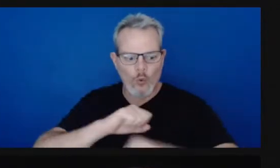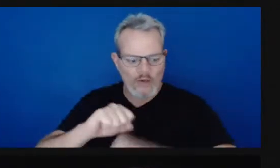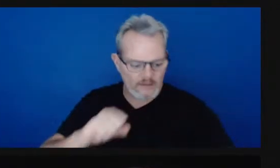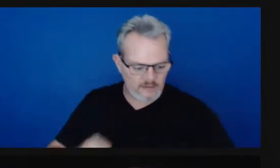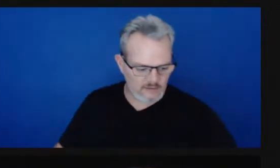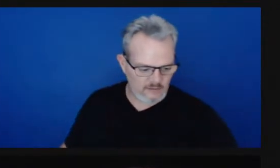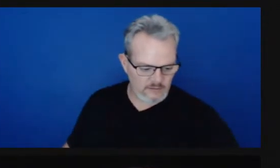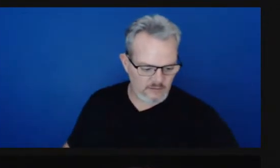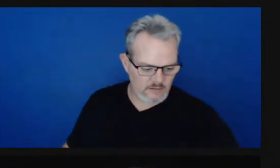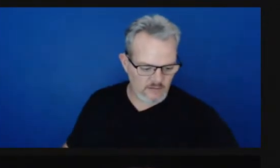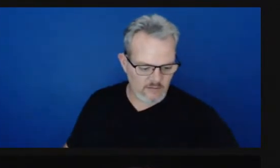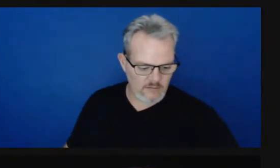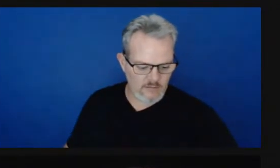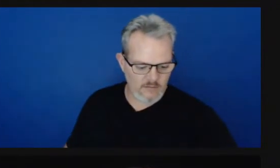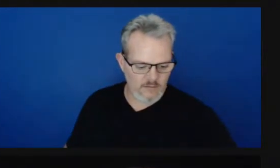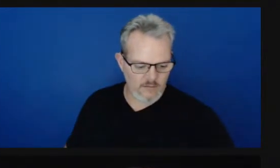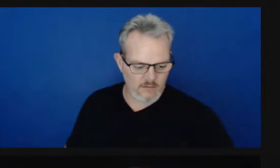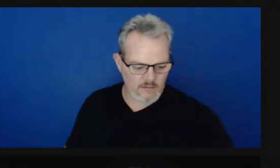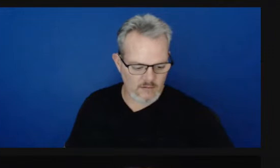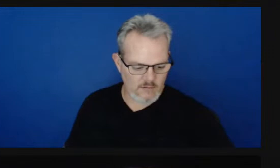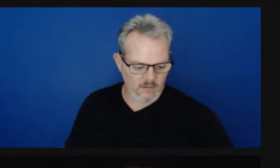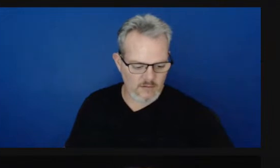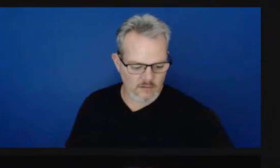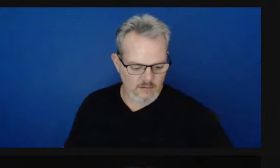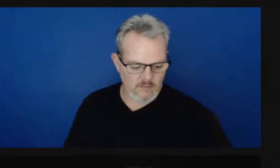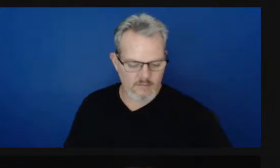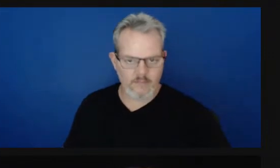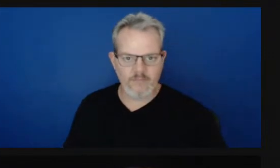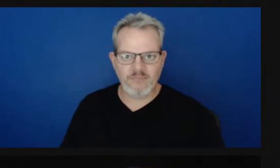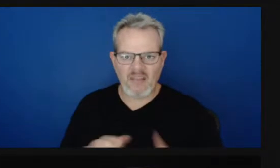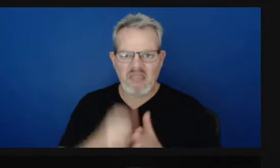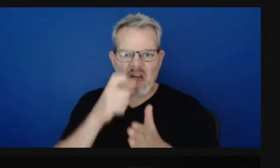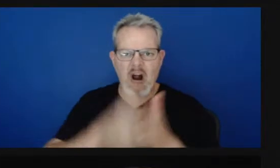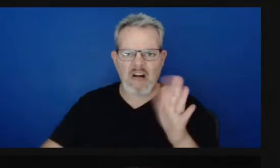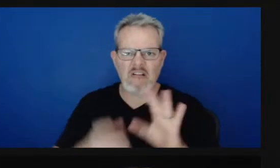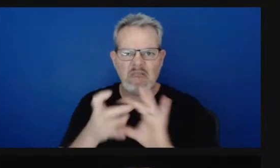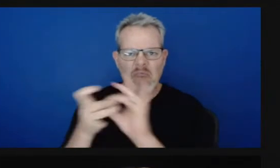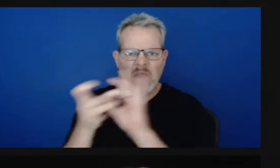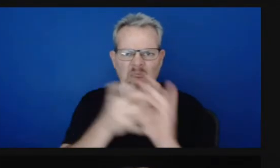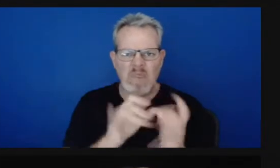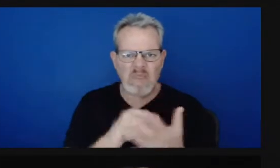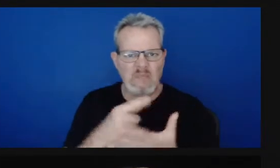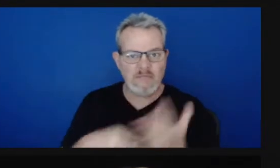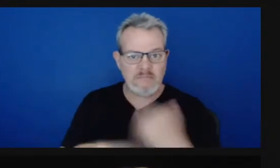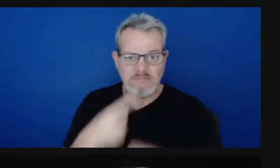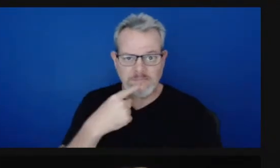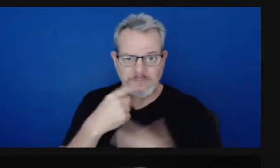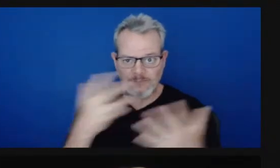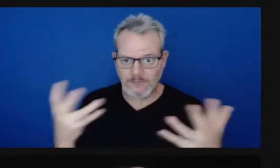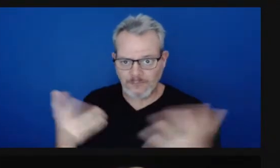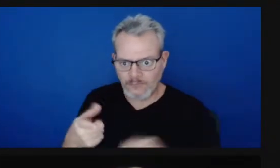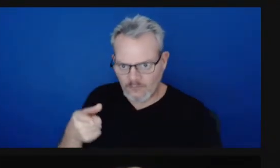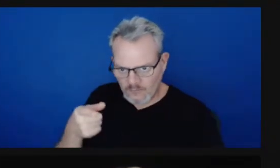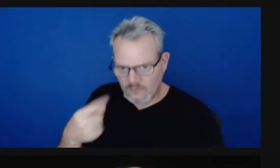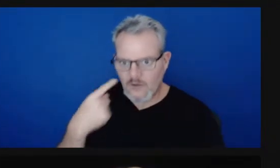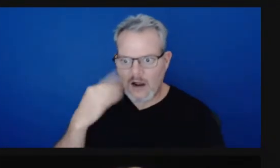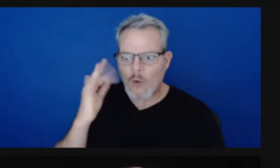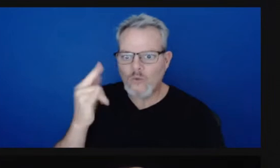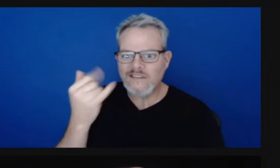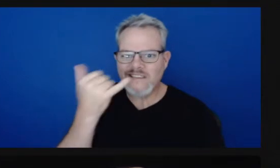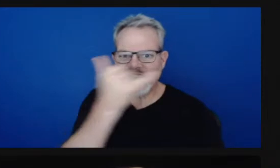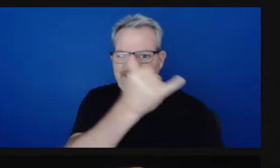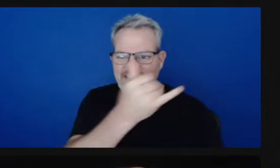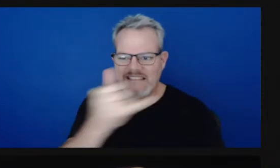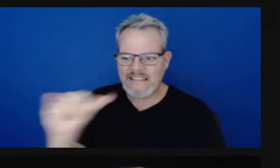what the article says. What it does say here is what I'll highlight. While